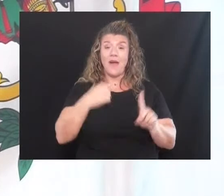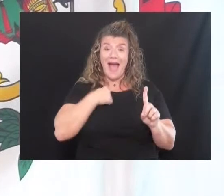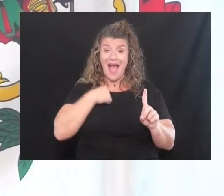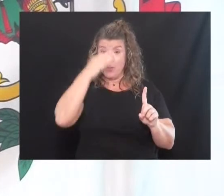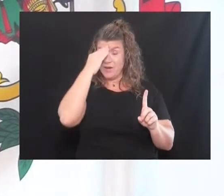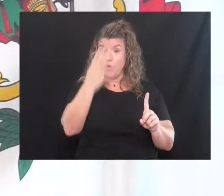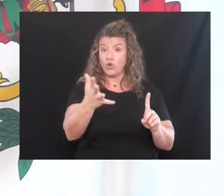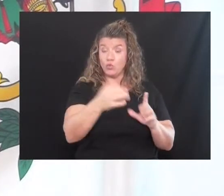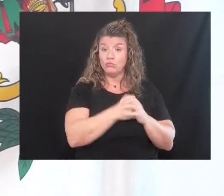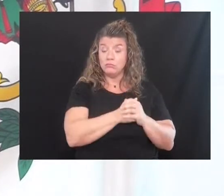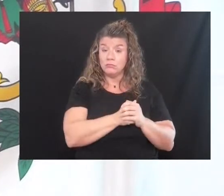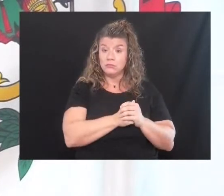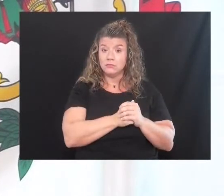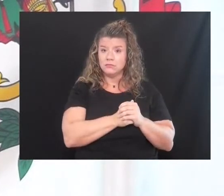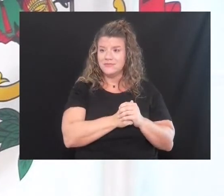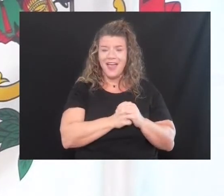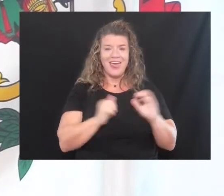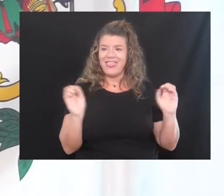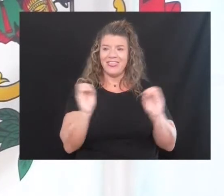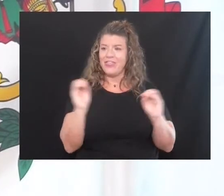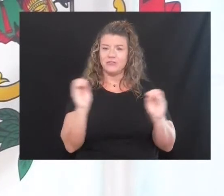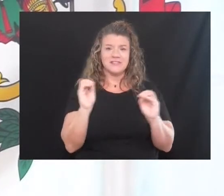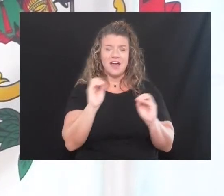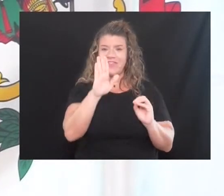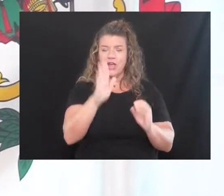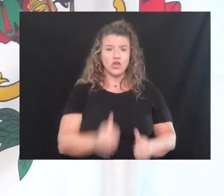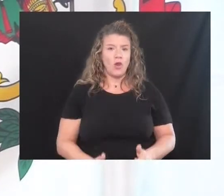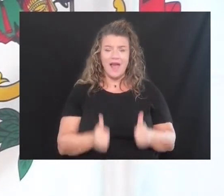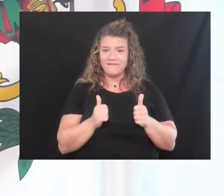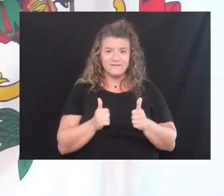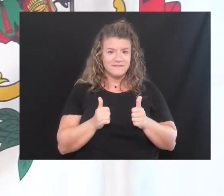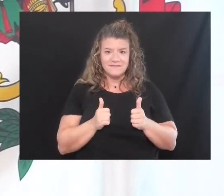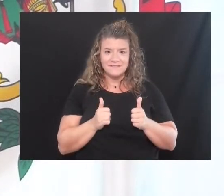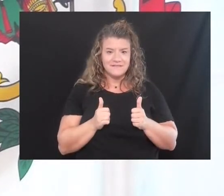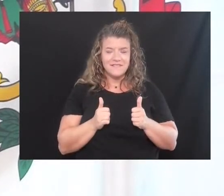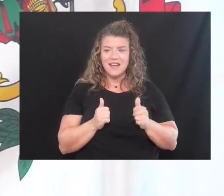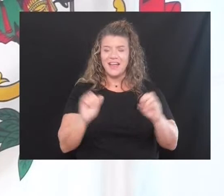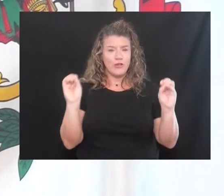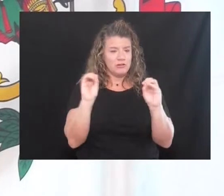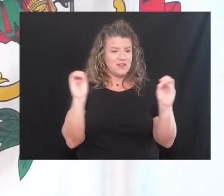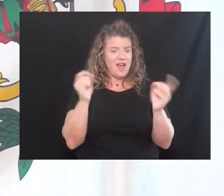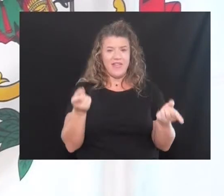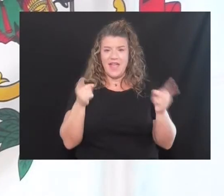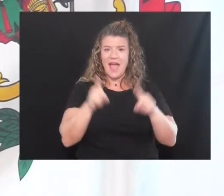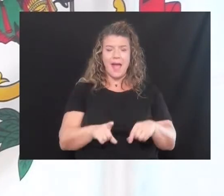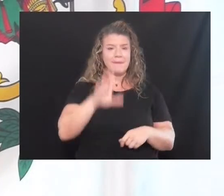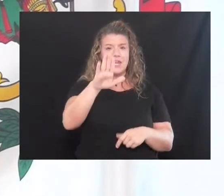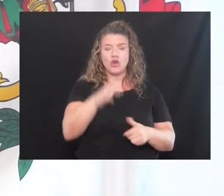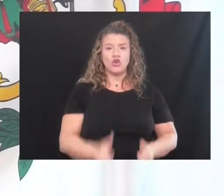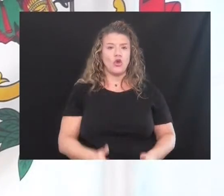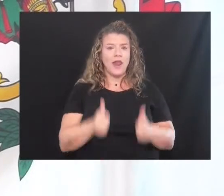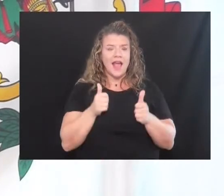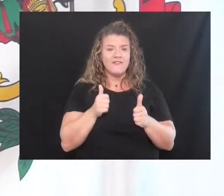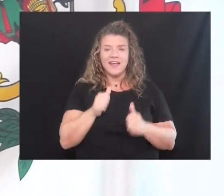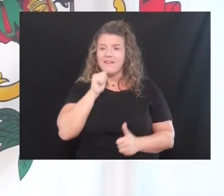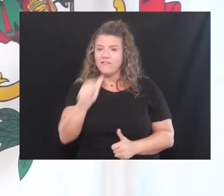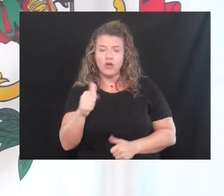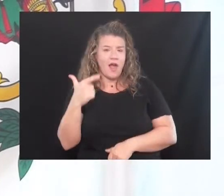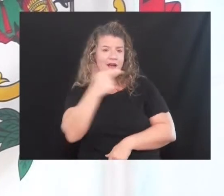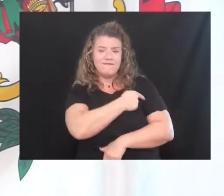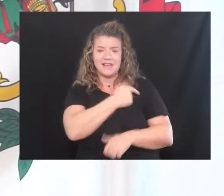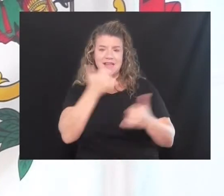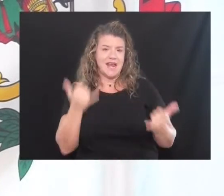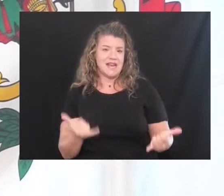you, there's nothing in your life, there's nothing going on in your life if you're not vaccinated today.